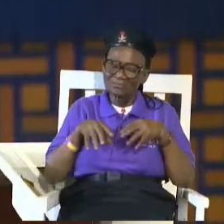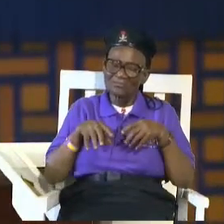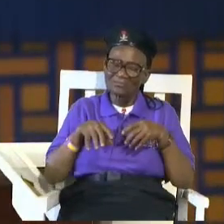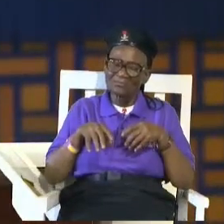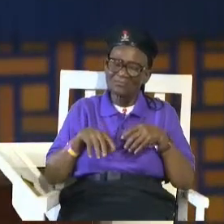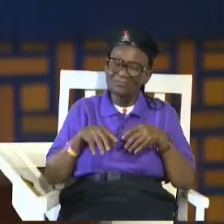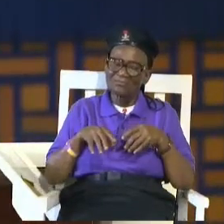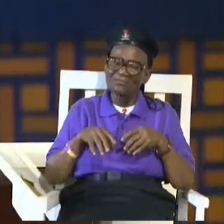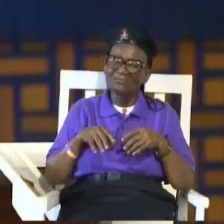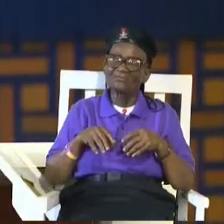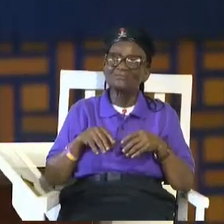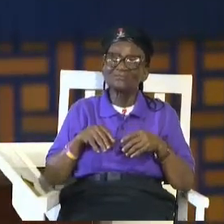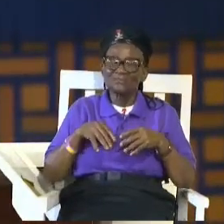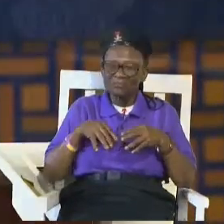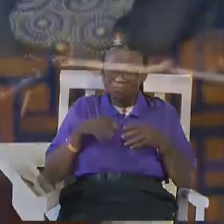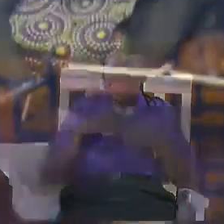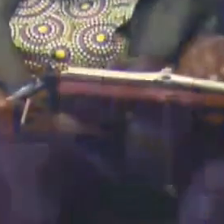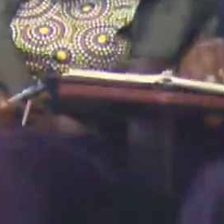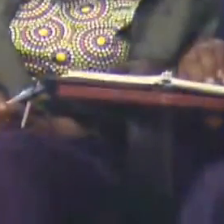obsession.